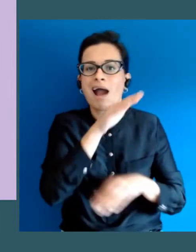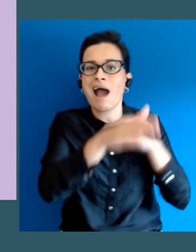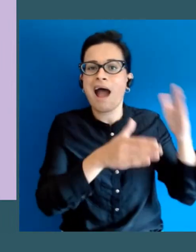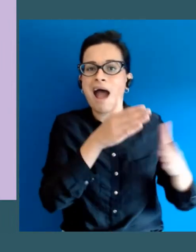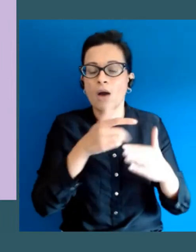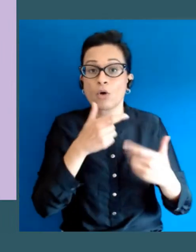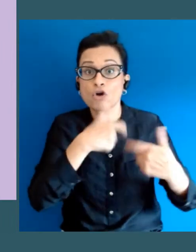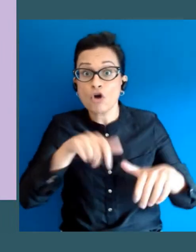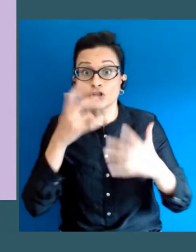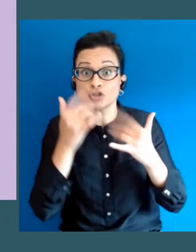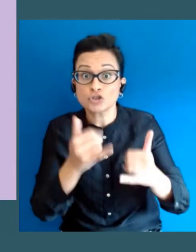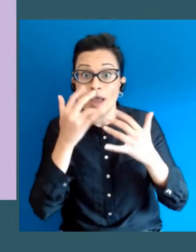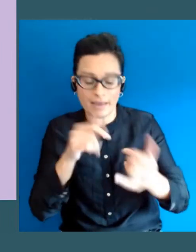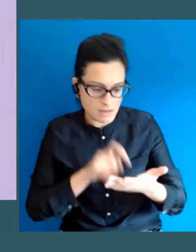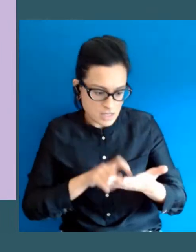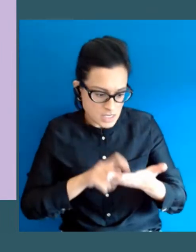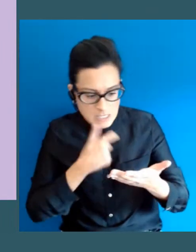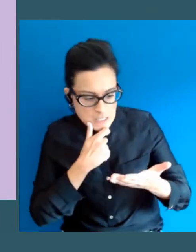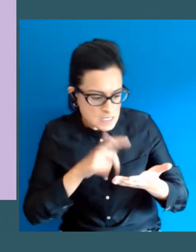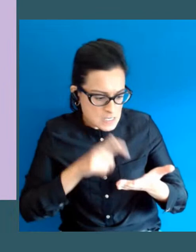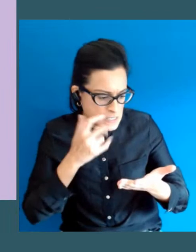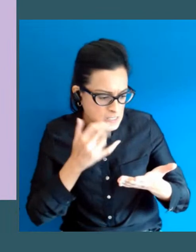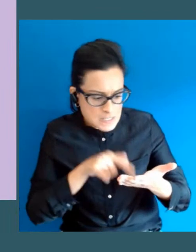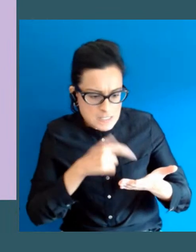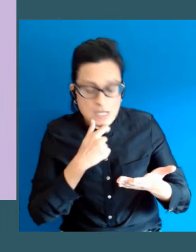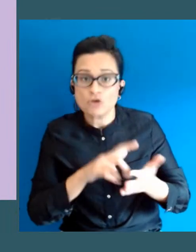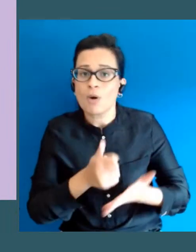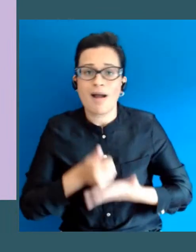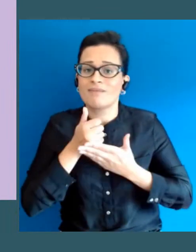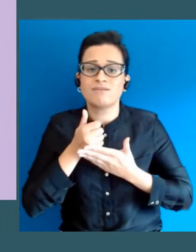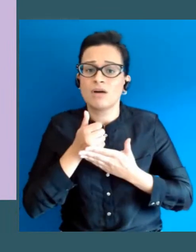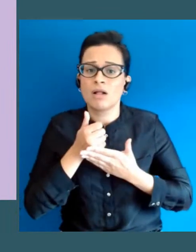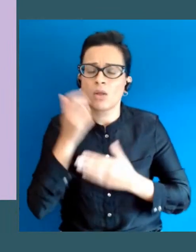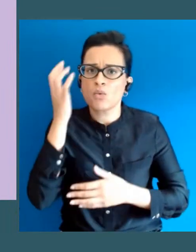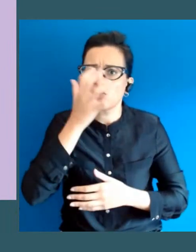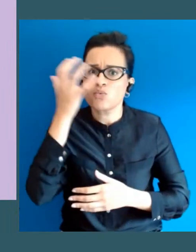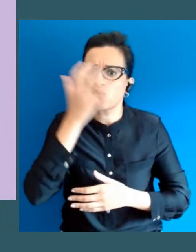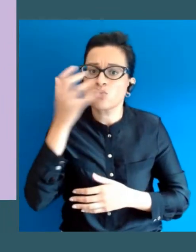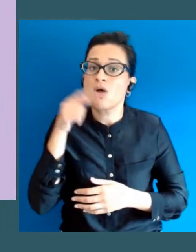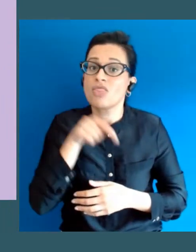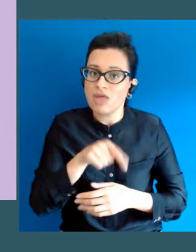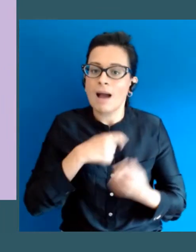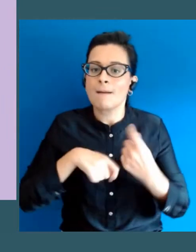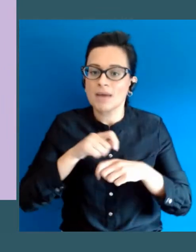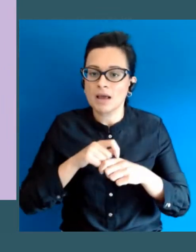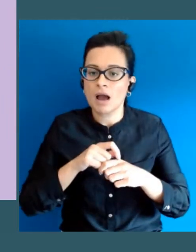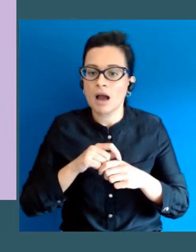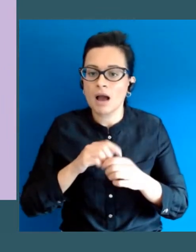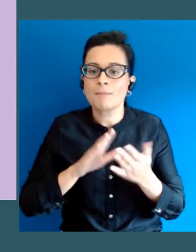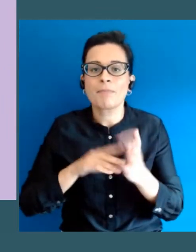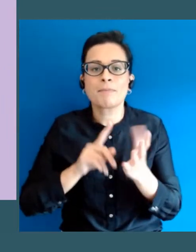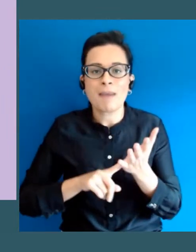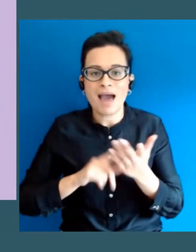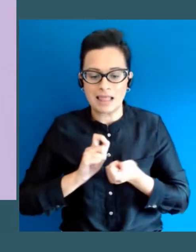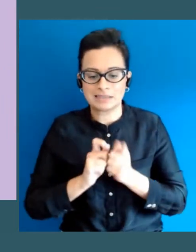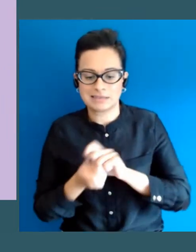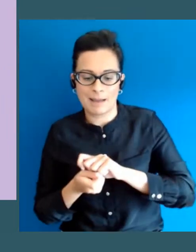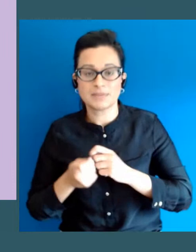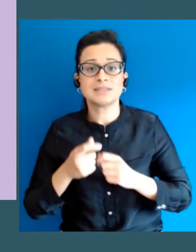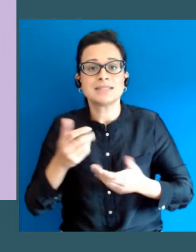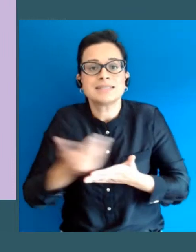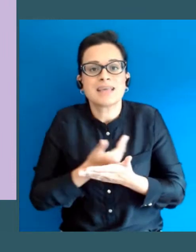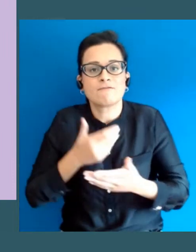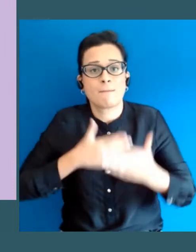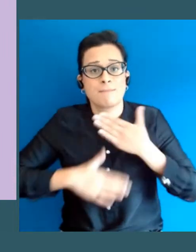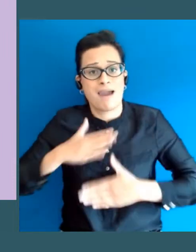which in this case could be unhelpful, that's what we call a maladaptive safety behaviour. So actually what it does is it serves